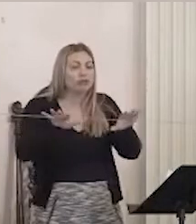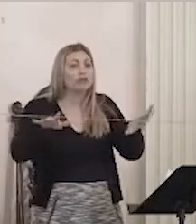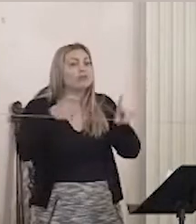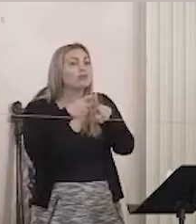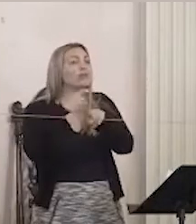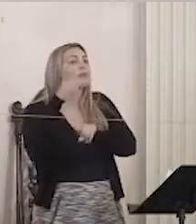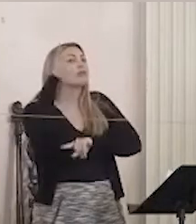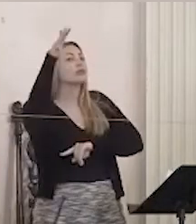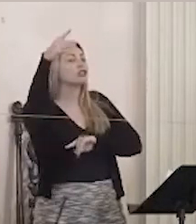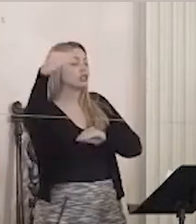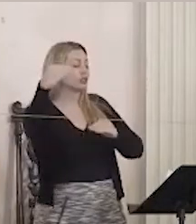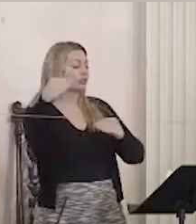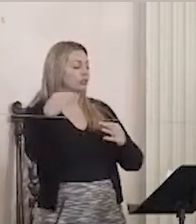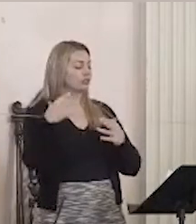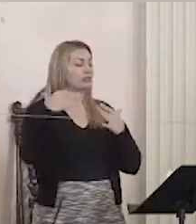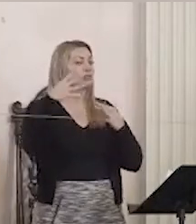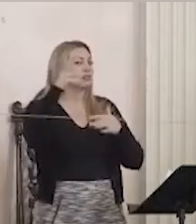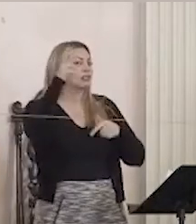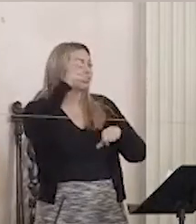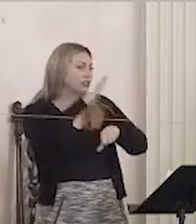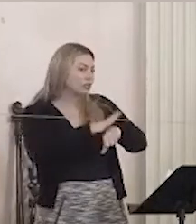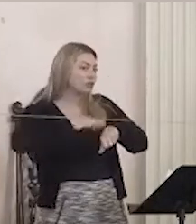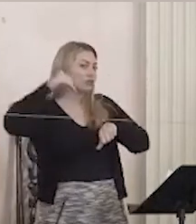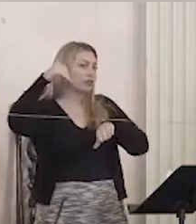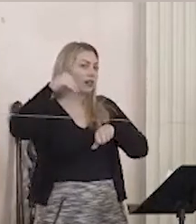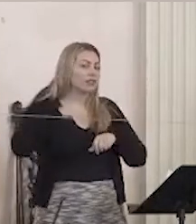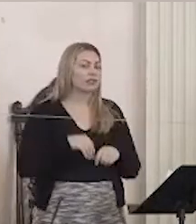the future comes a cry."